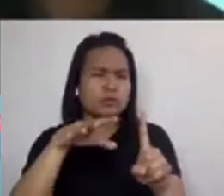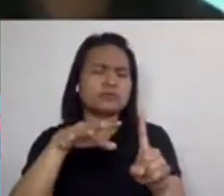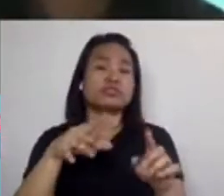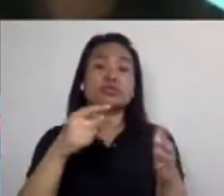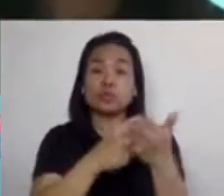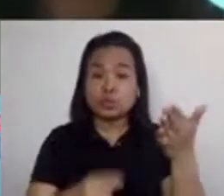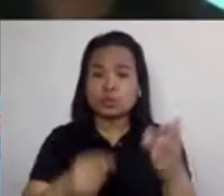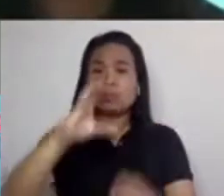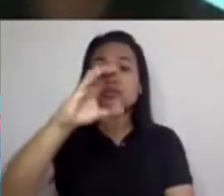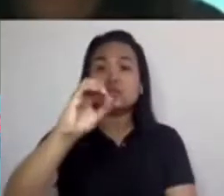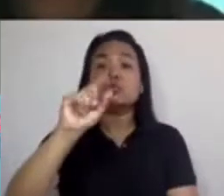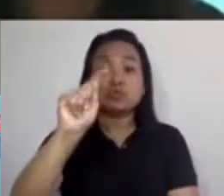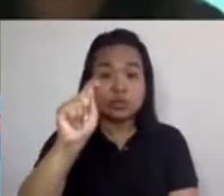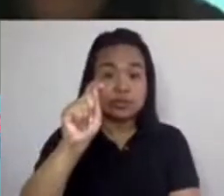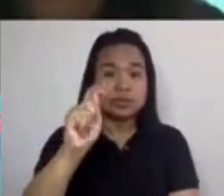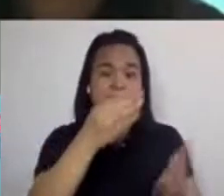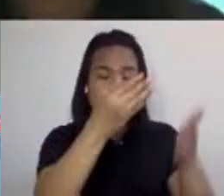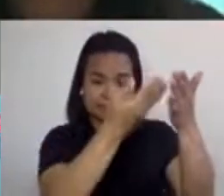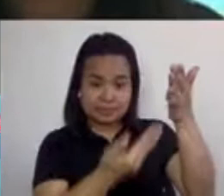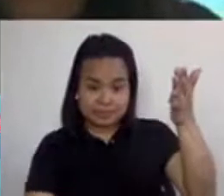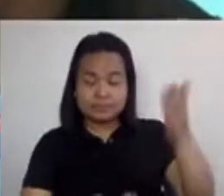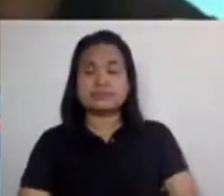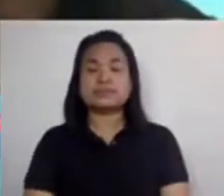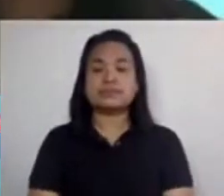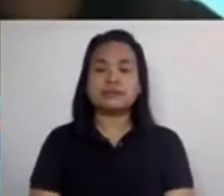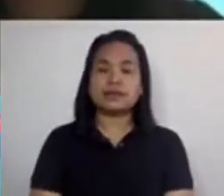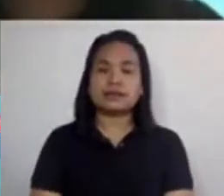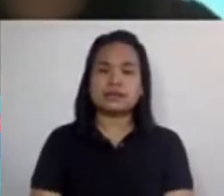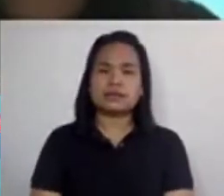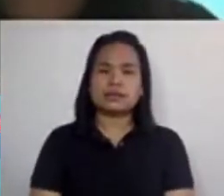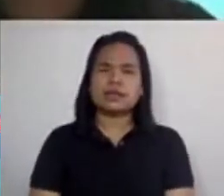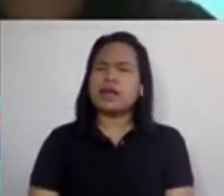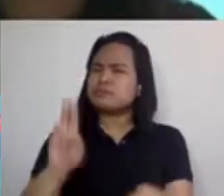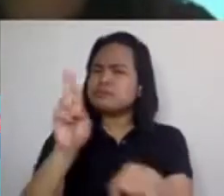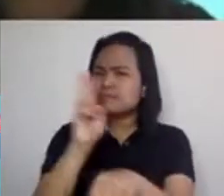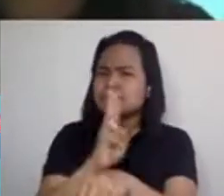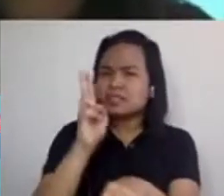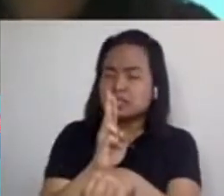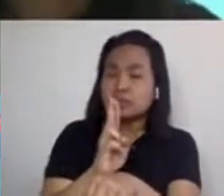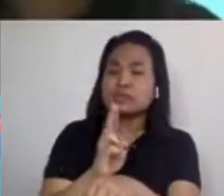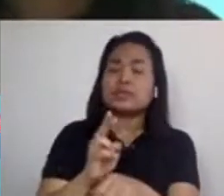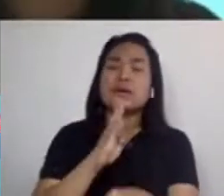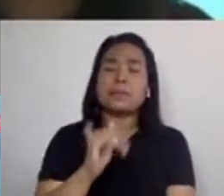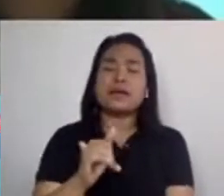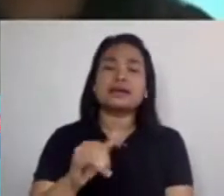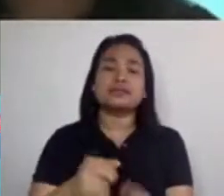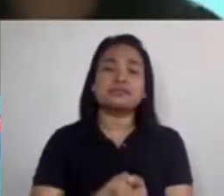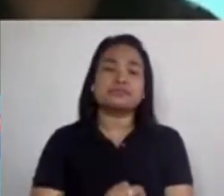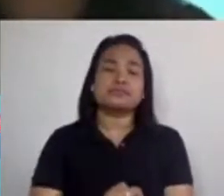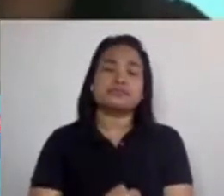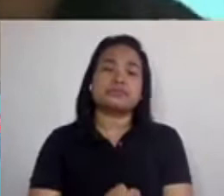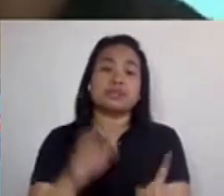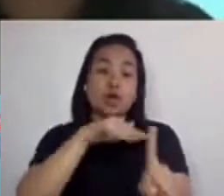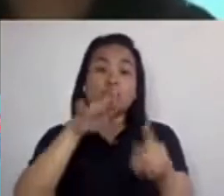this particular tool is mainly used by our raters to guide them in the conduct of